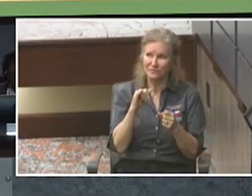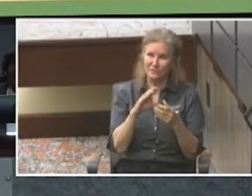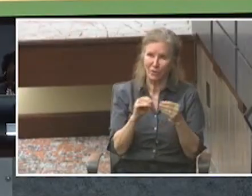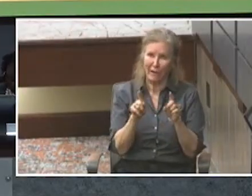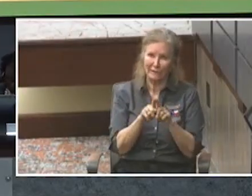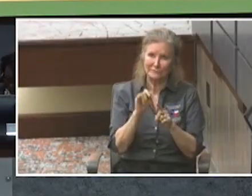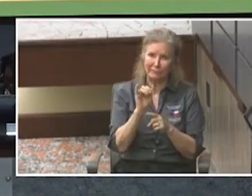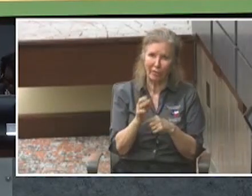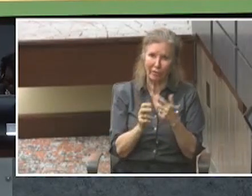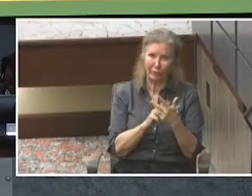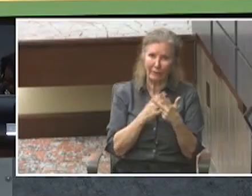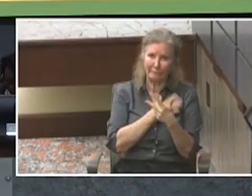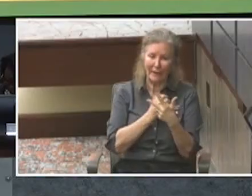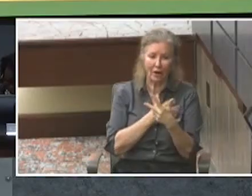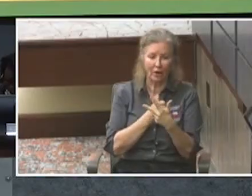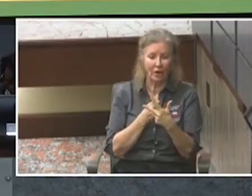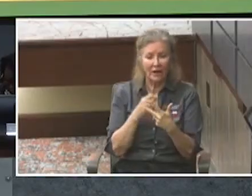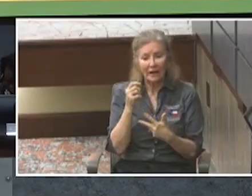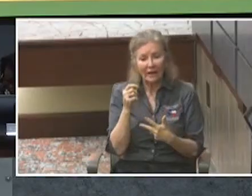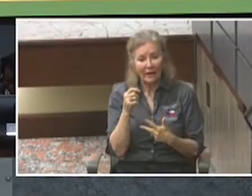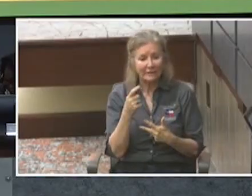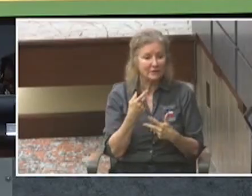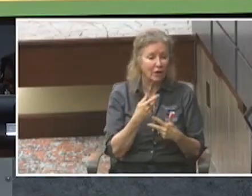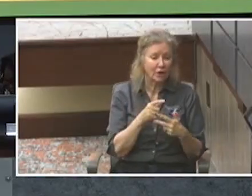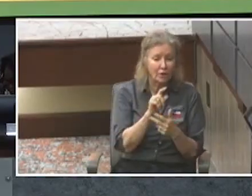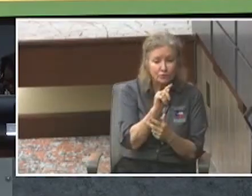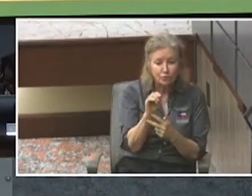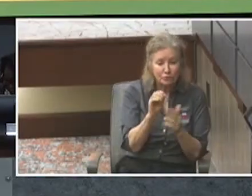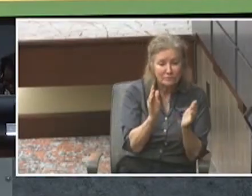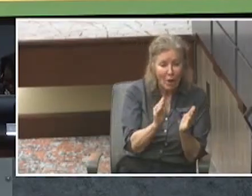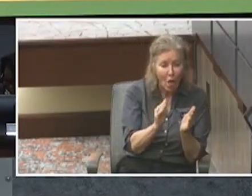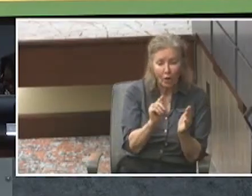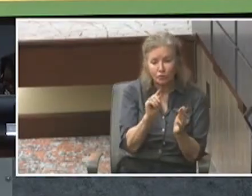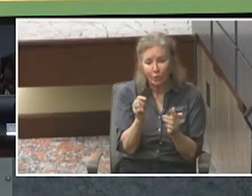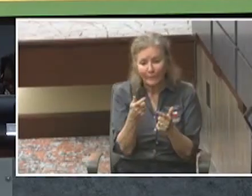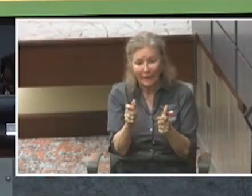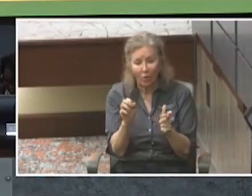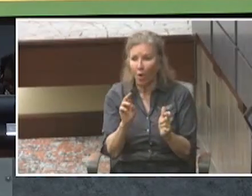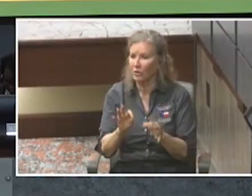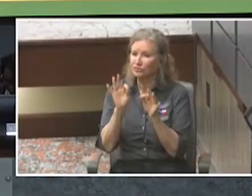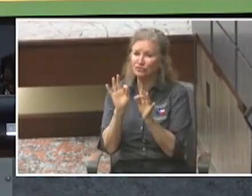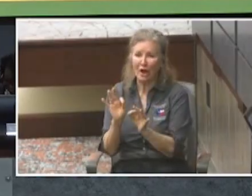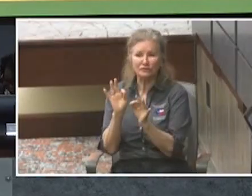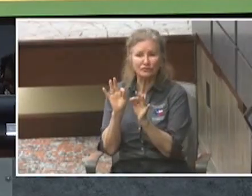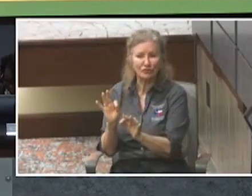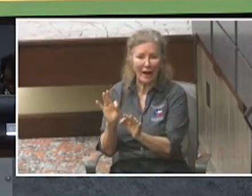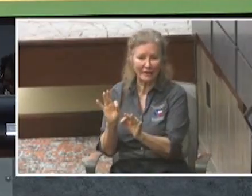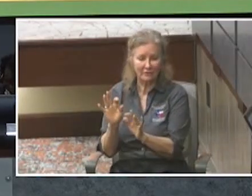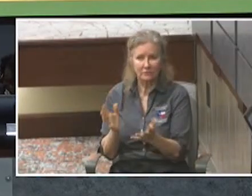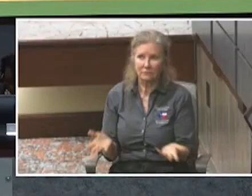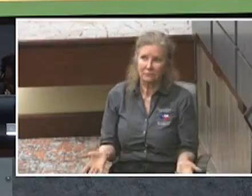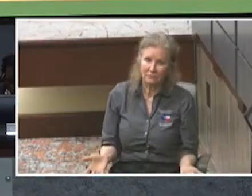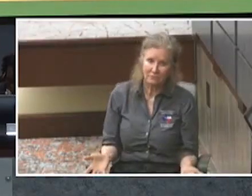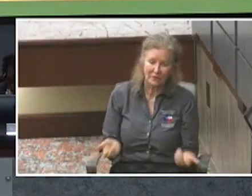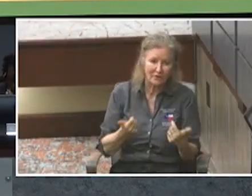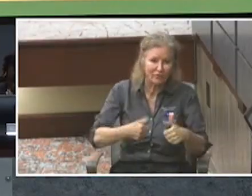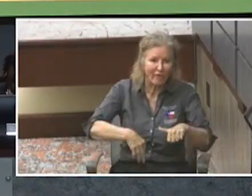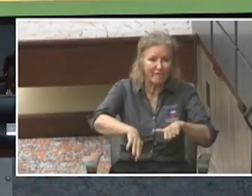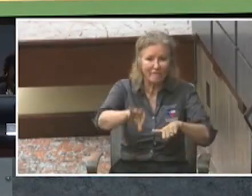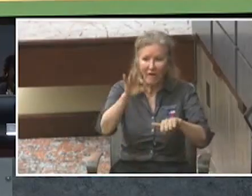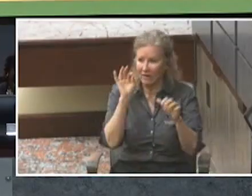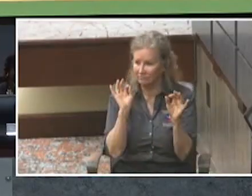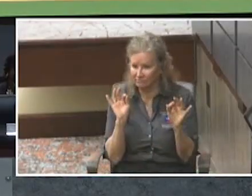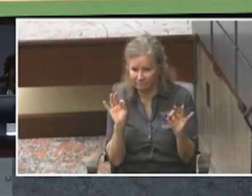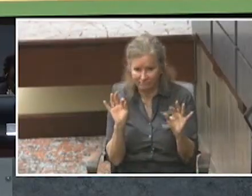too small, or it's too big, or it's just right as part of that. So really trying to find the right fit for